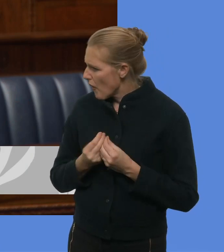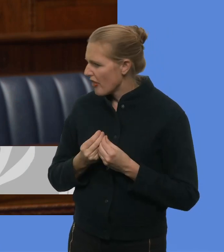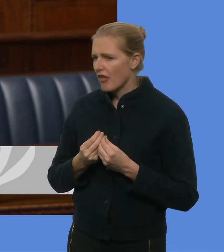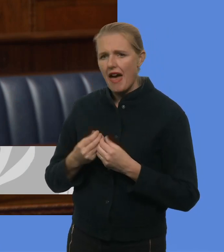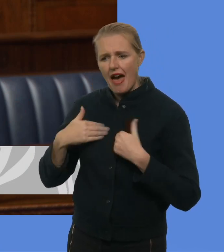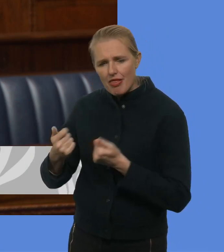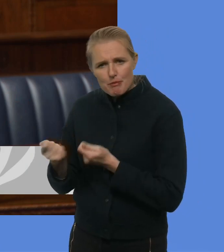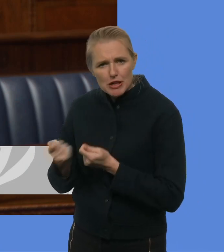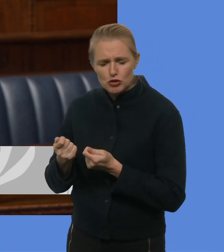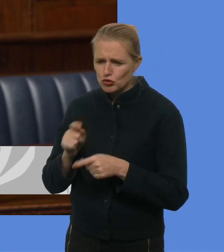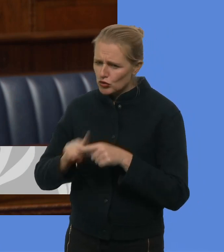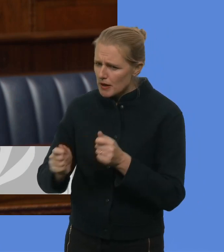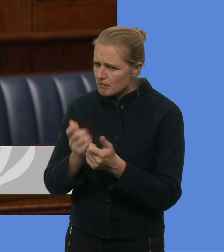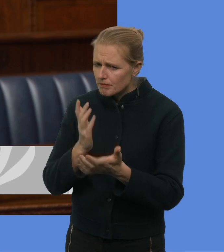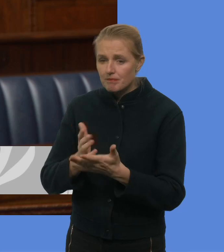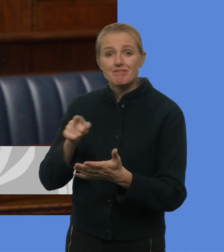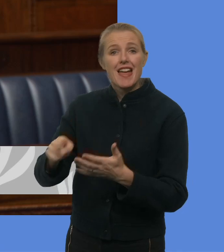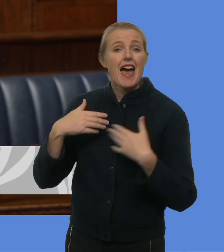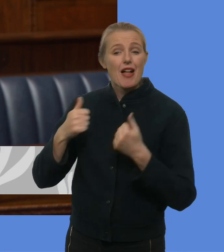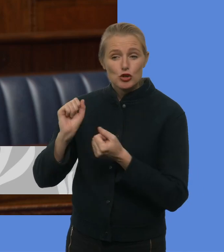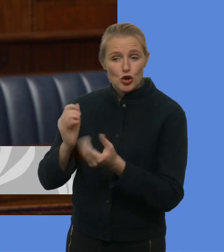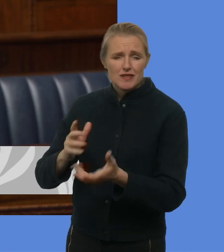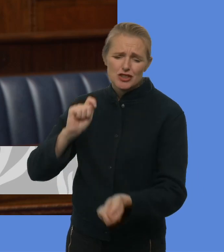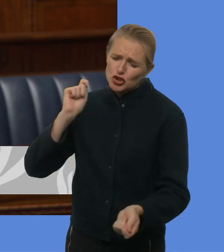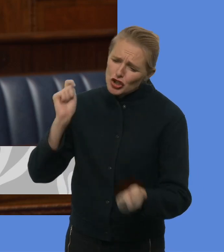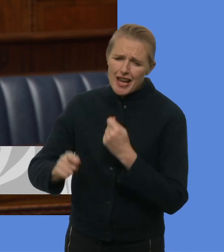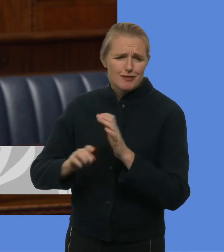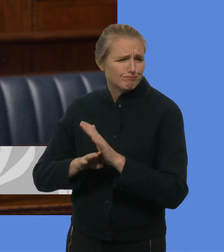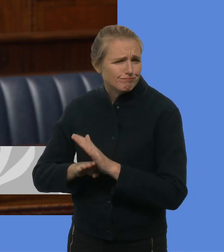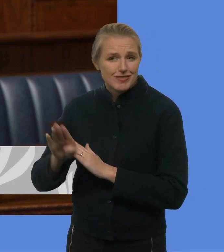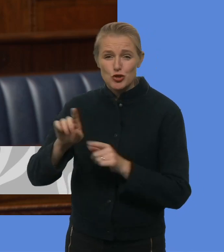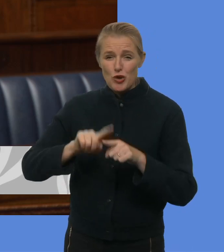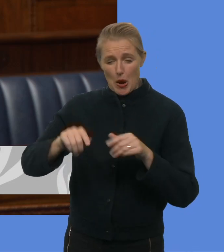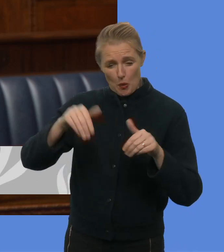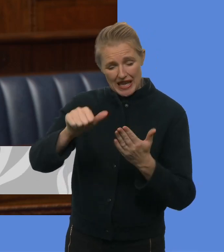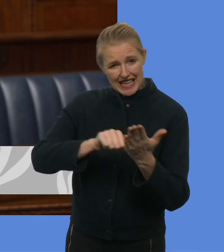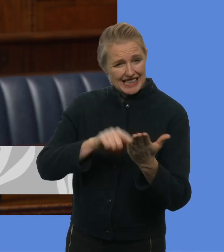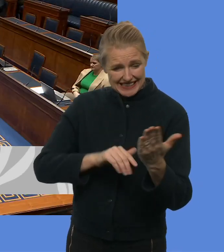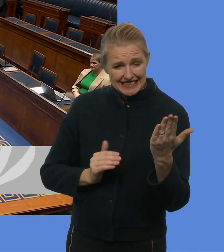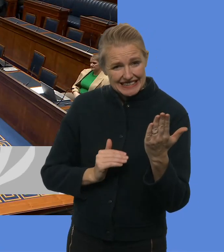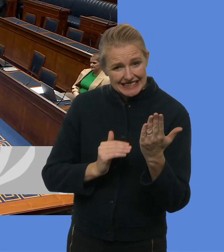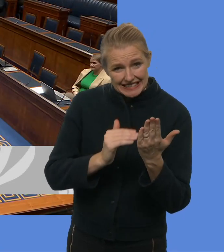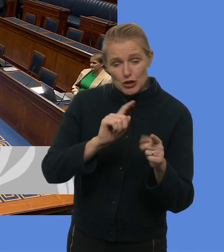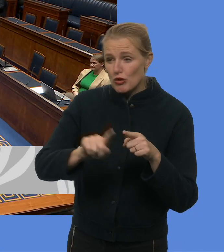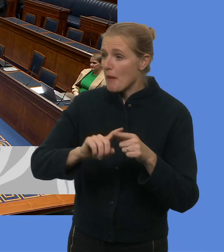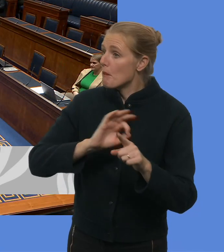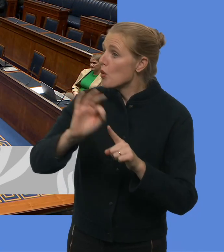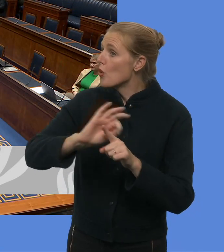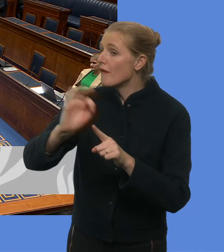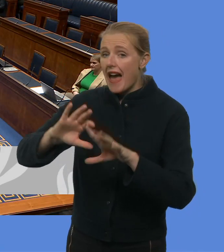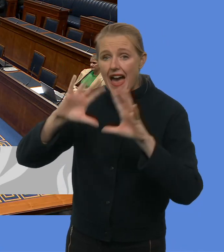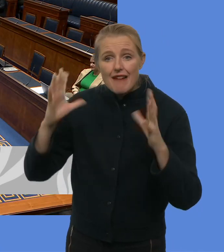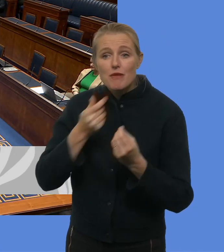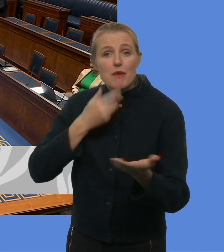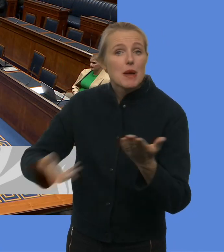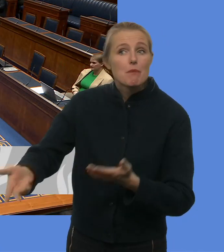the Health Minister to try to ensure that transformation and change to bring down those health waiting lists and improve those outcomes for people. Mr. Chambers. Thank you. I take it